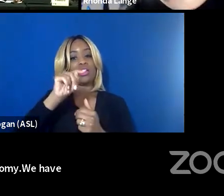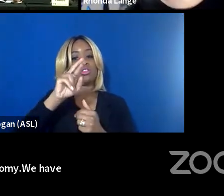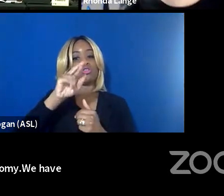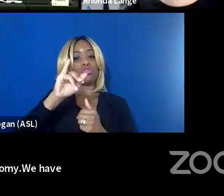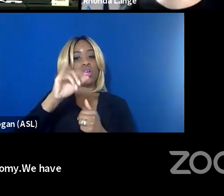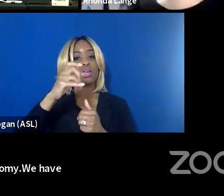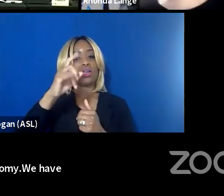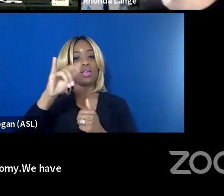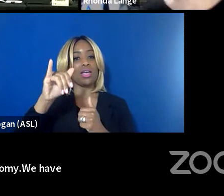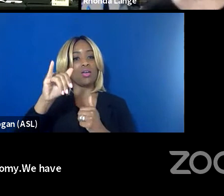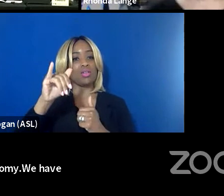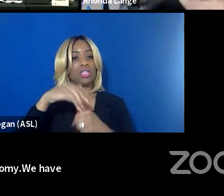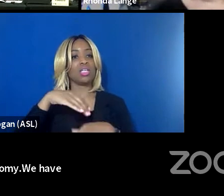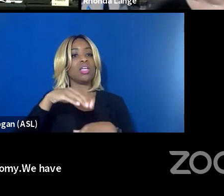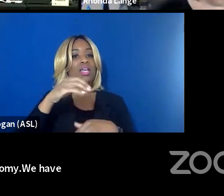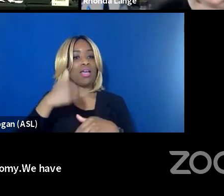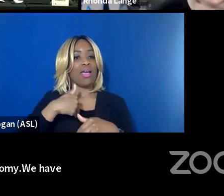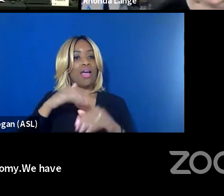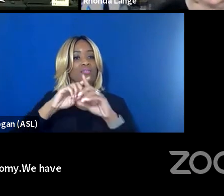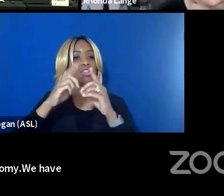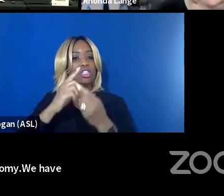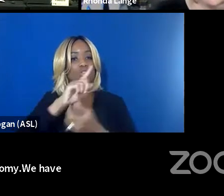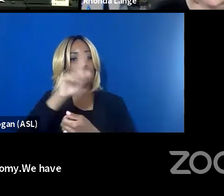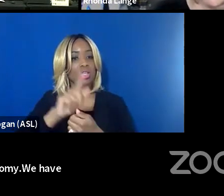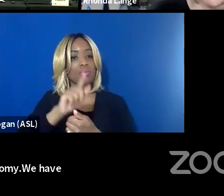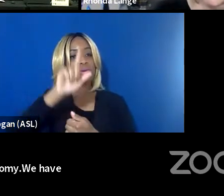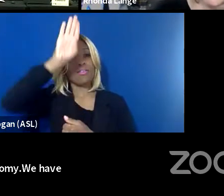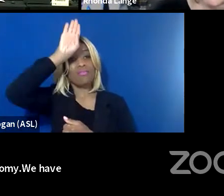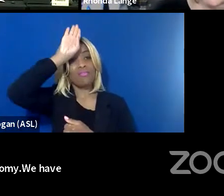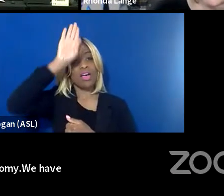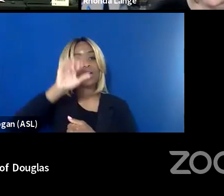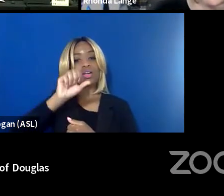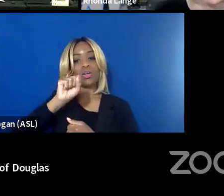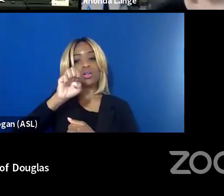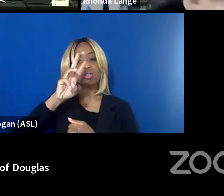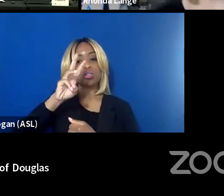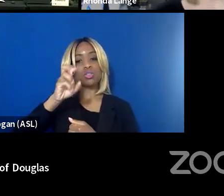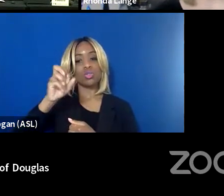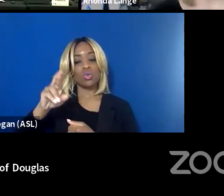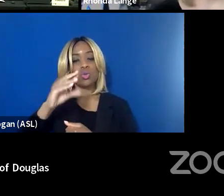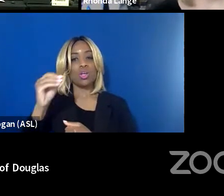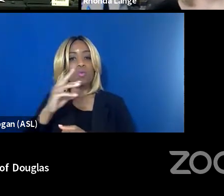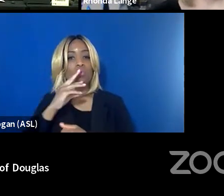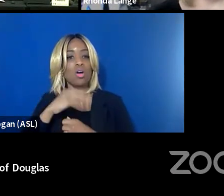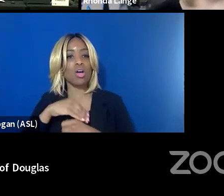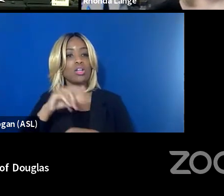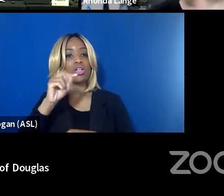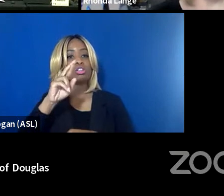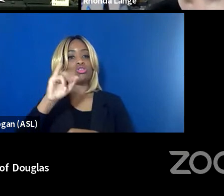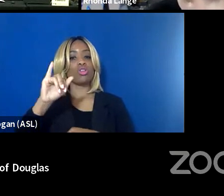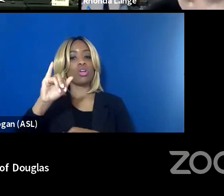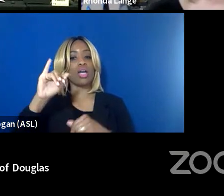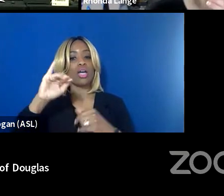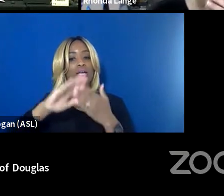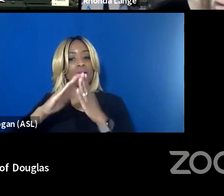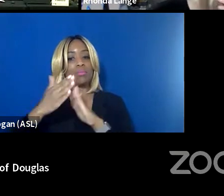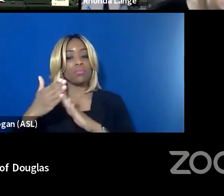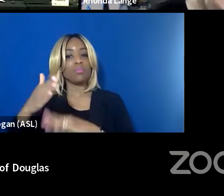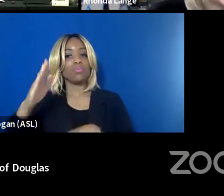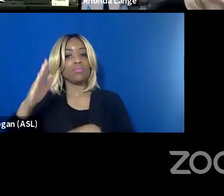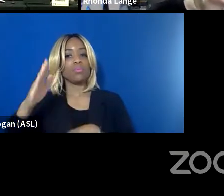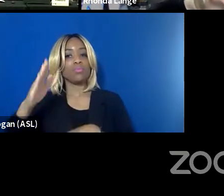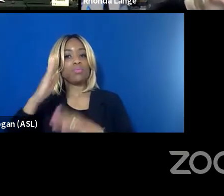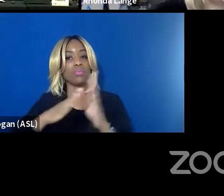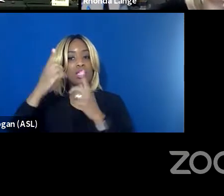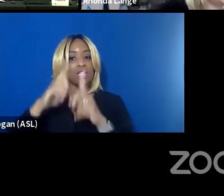Saugatuck, Douglas, Saugatuck Township, we have a district library, a fire authority, sewer and water authority, tri-community planning agreement, Kalamazoo River